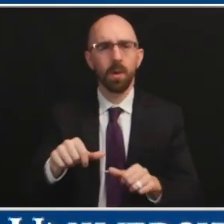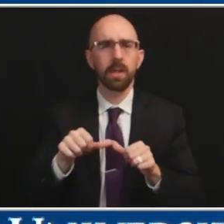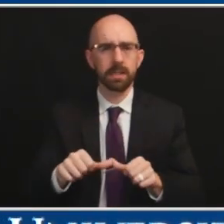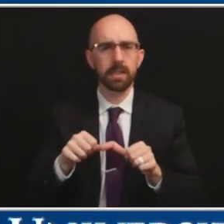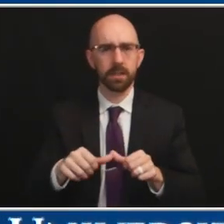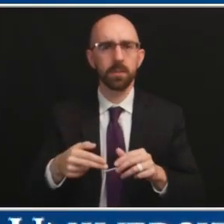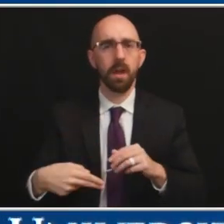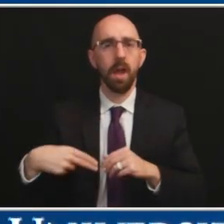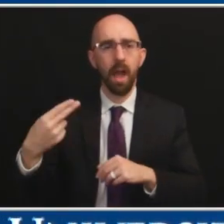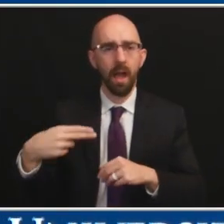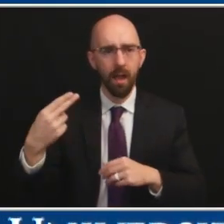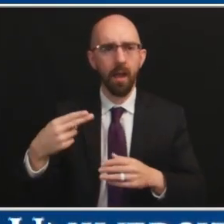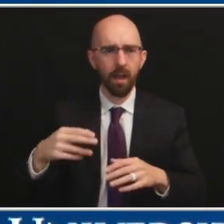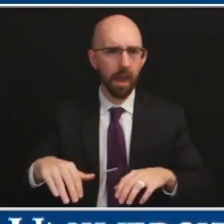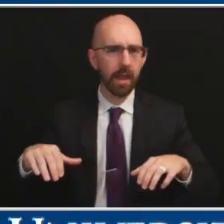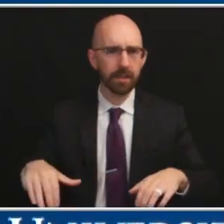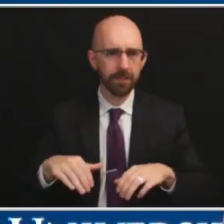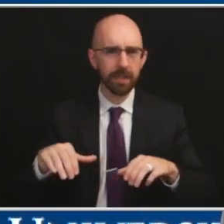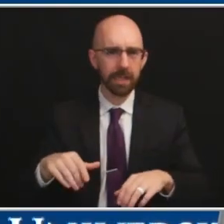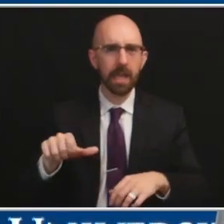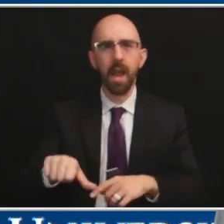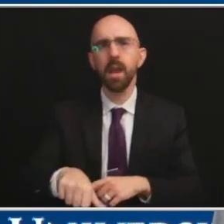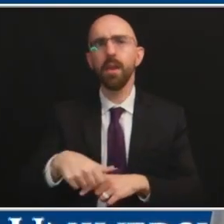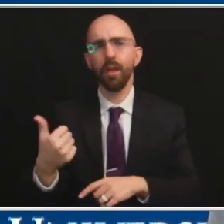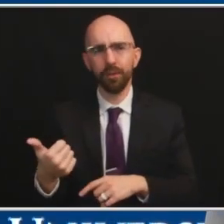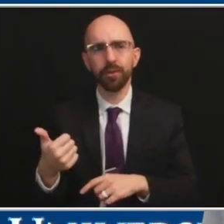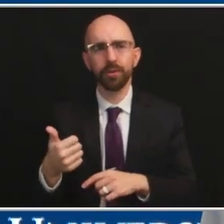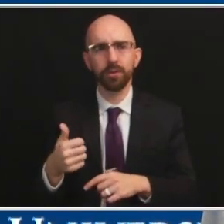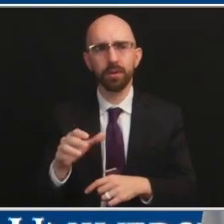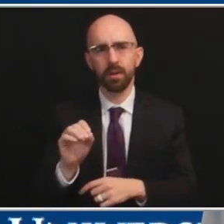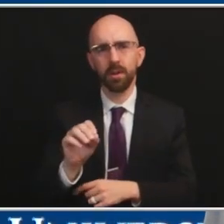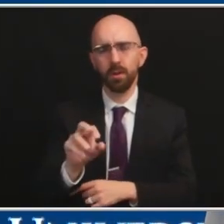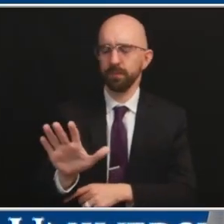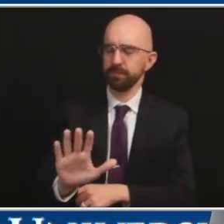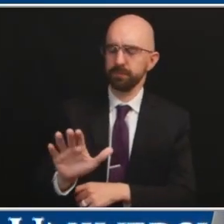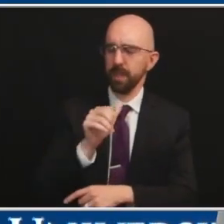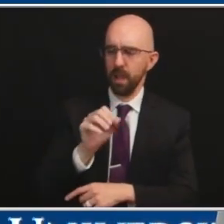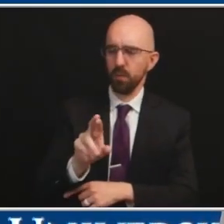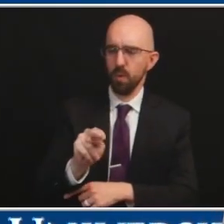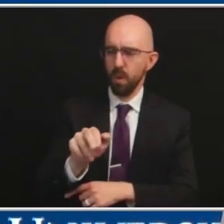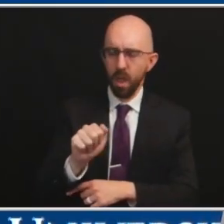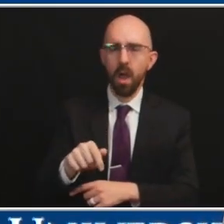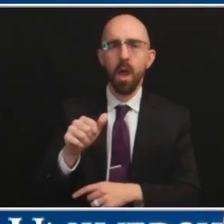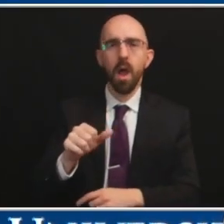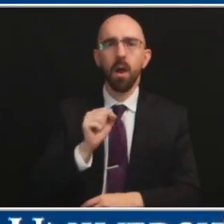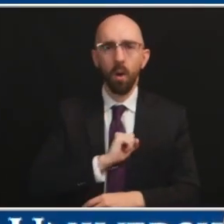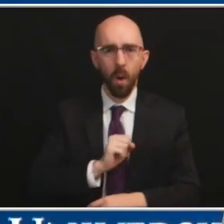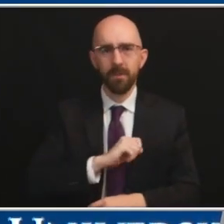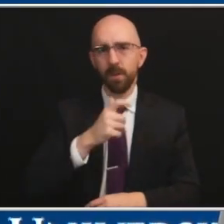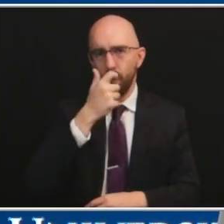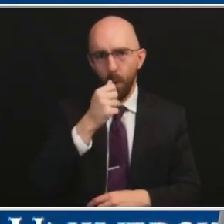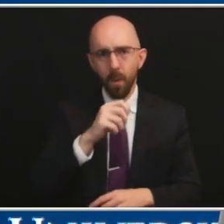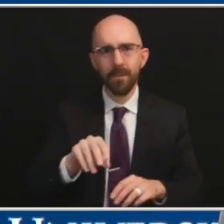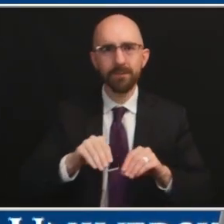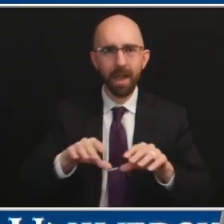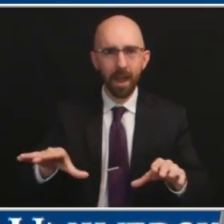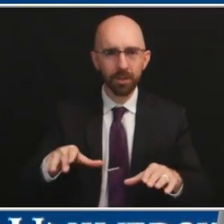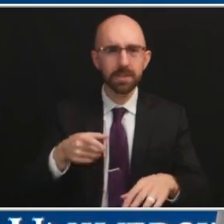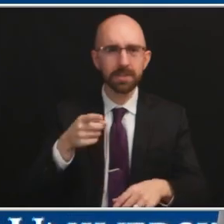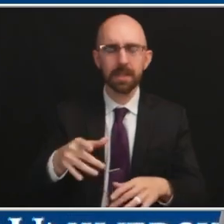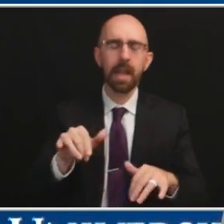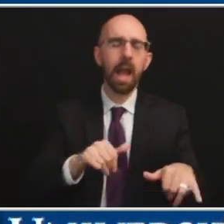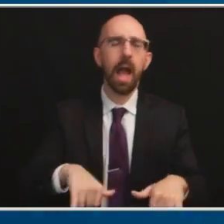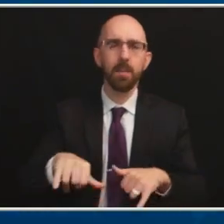a fairly high activity of another coronavirus, or another common cough and cold virus, one of the most common, which